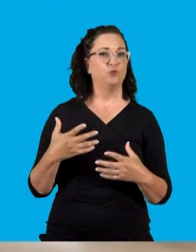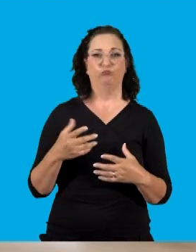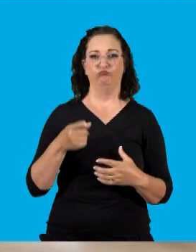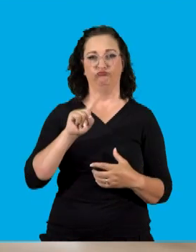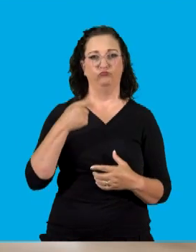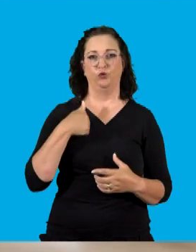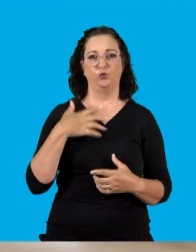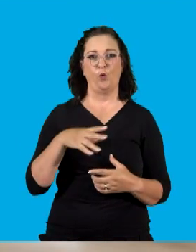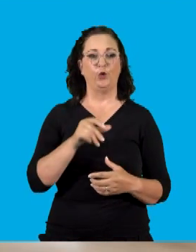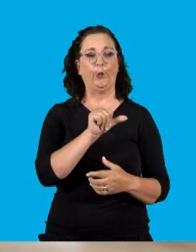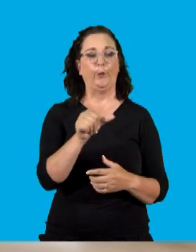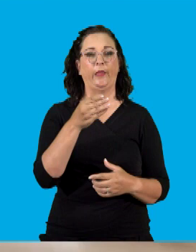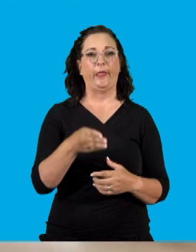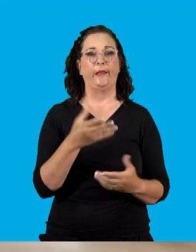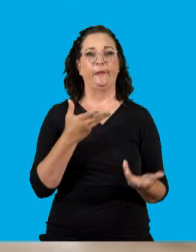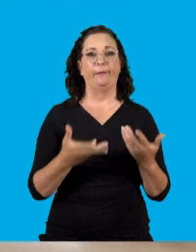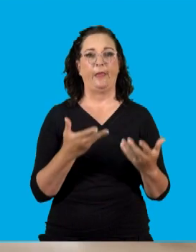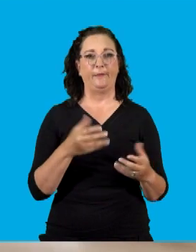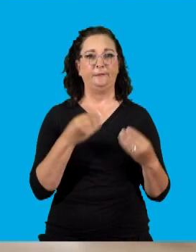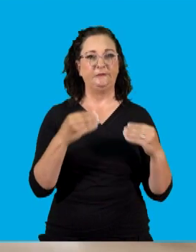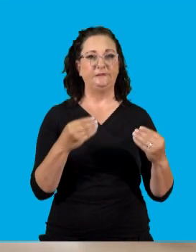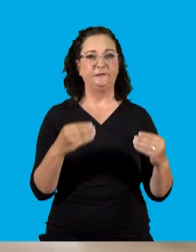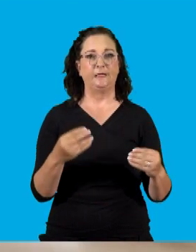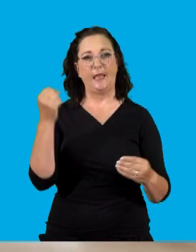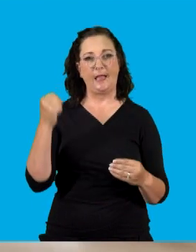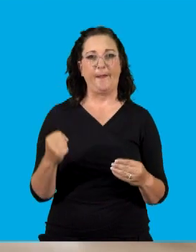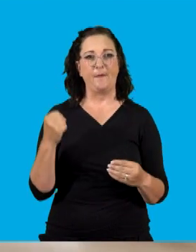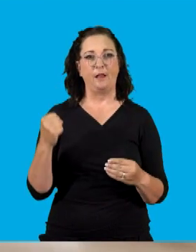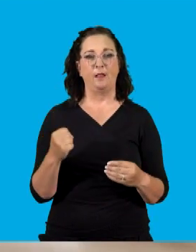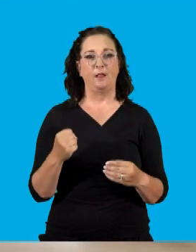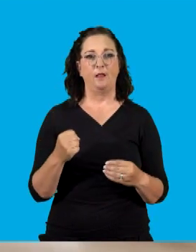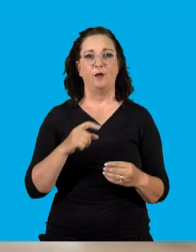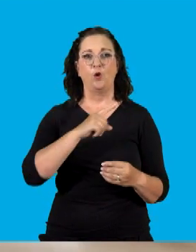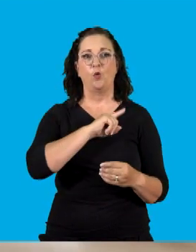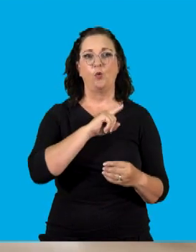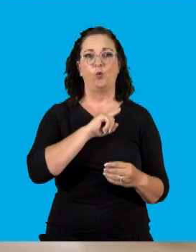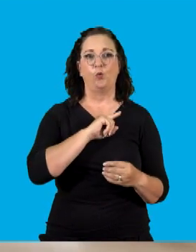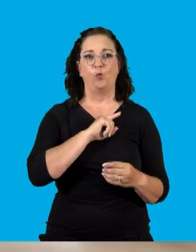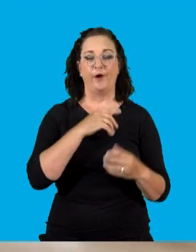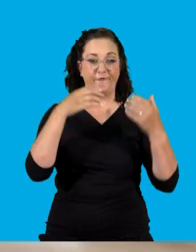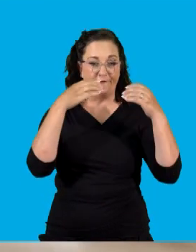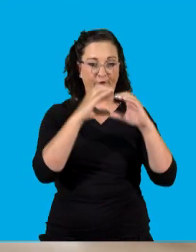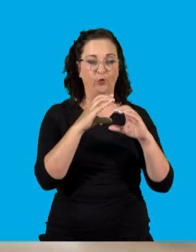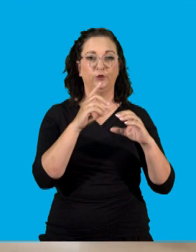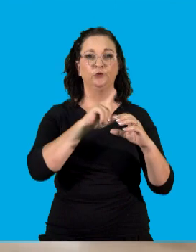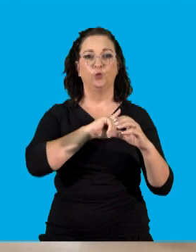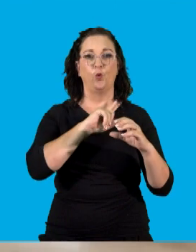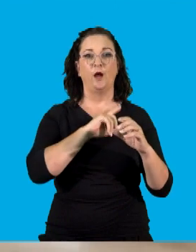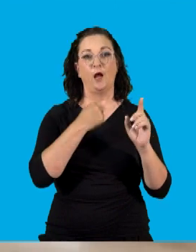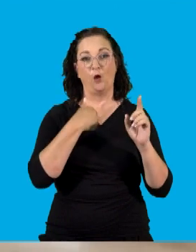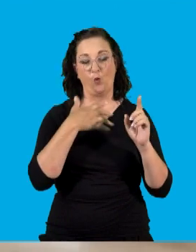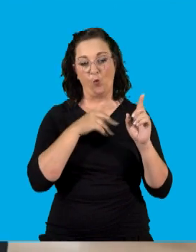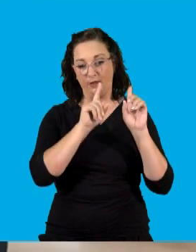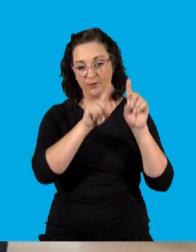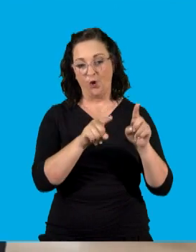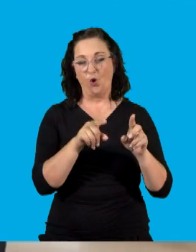on maybe on weekend you need to come and work overtime. They're not going to do that. Why? Because their focus is